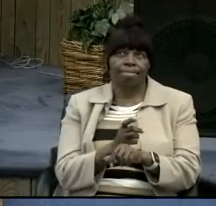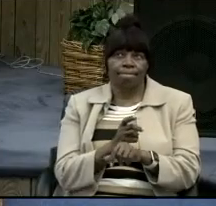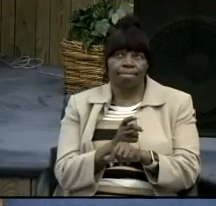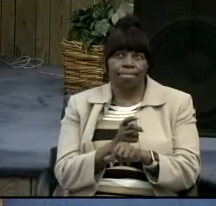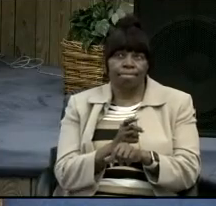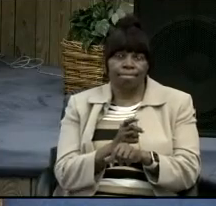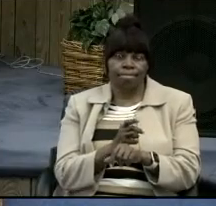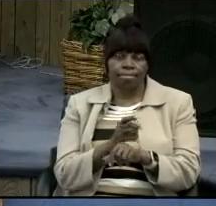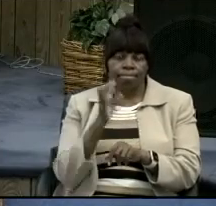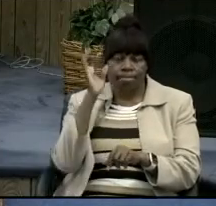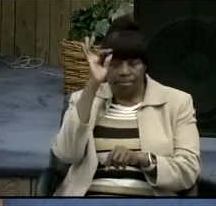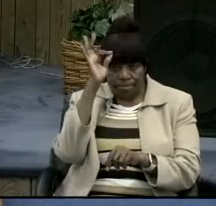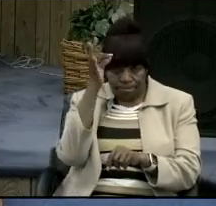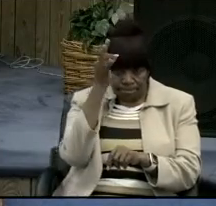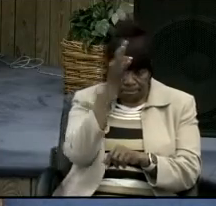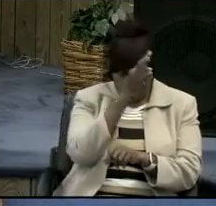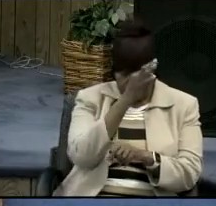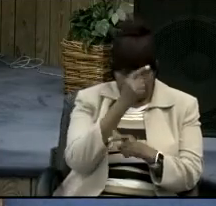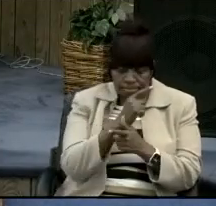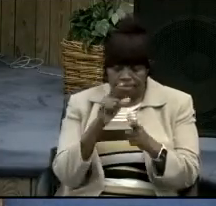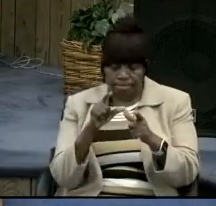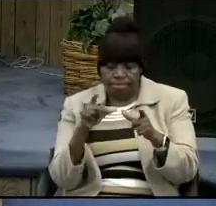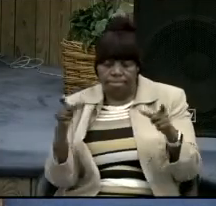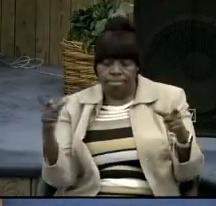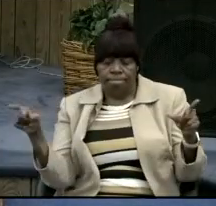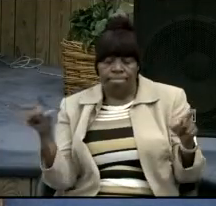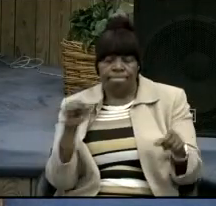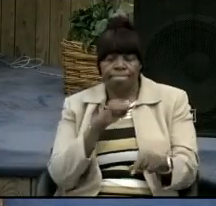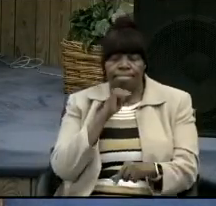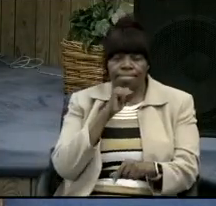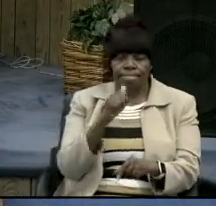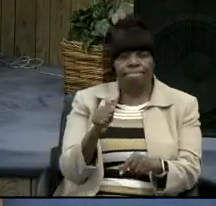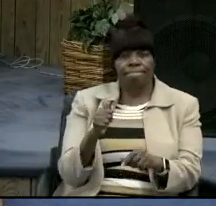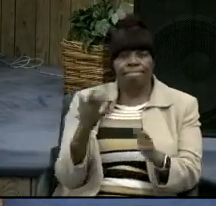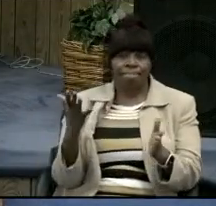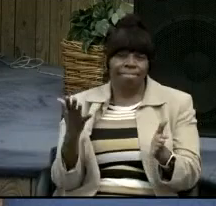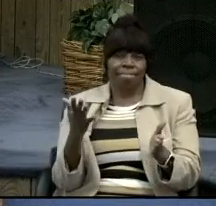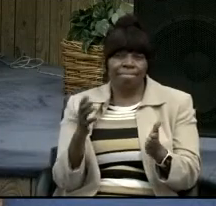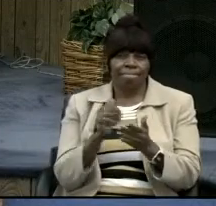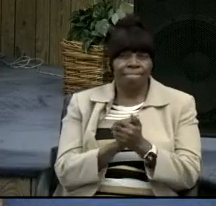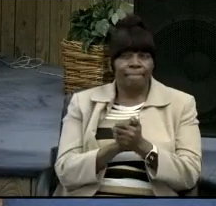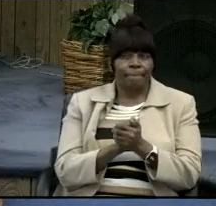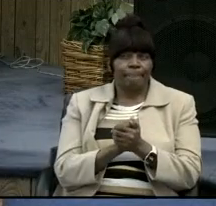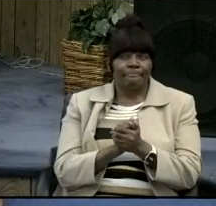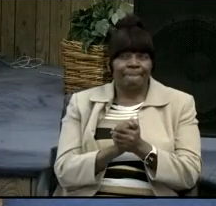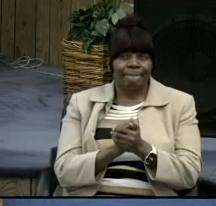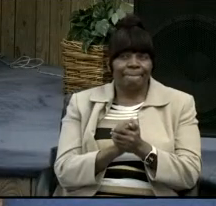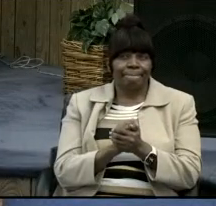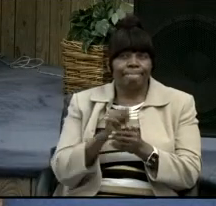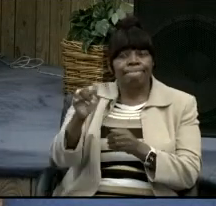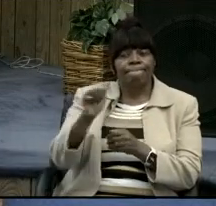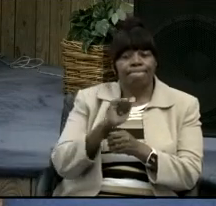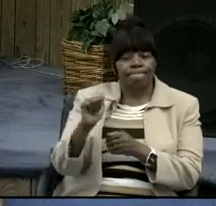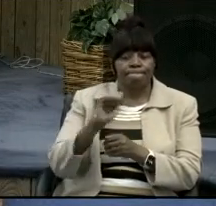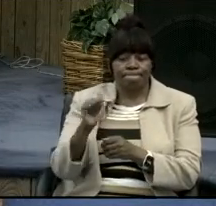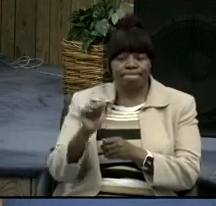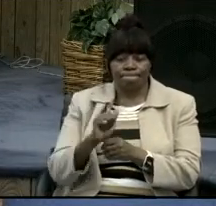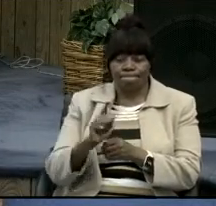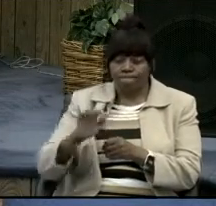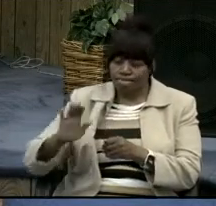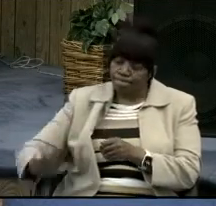languages because we're not as open and we're not that sponge the way we were when we were little